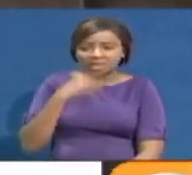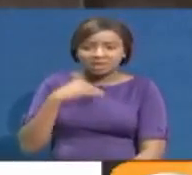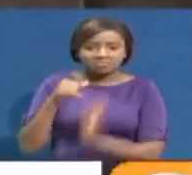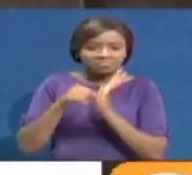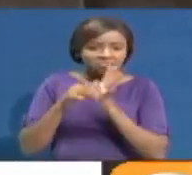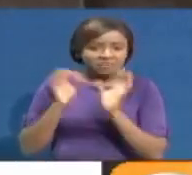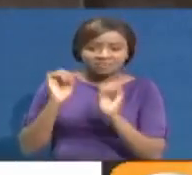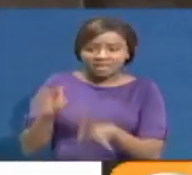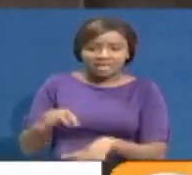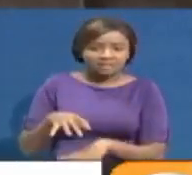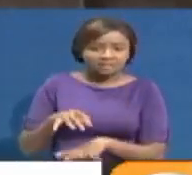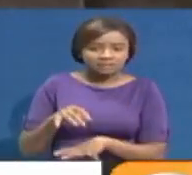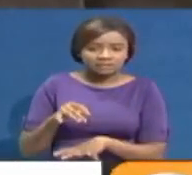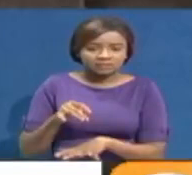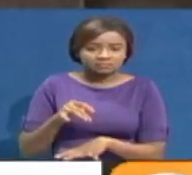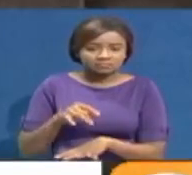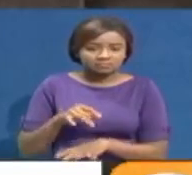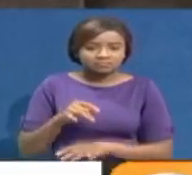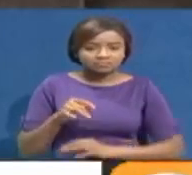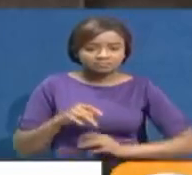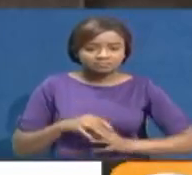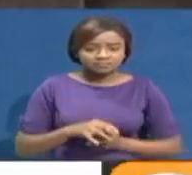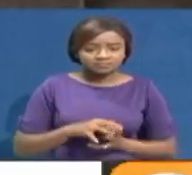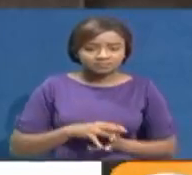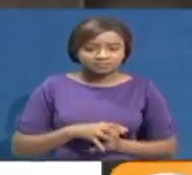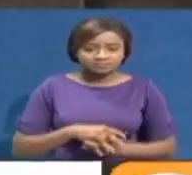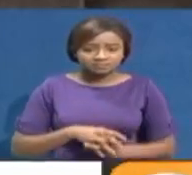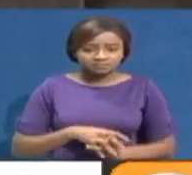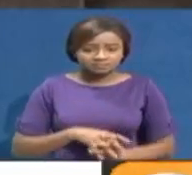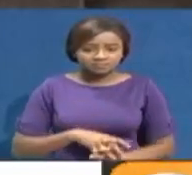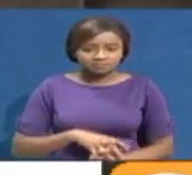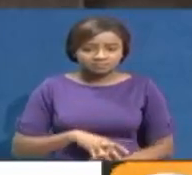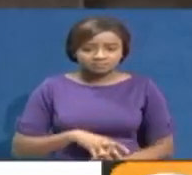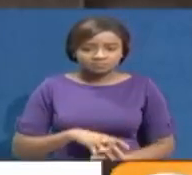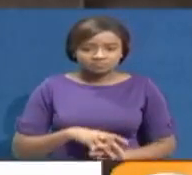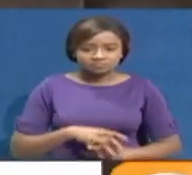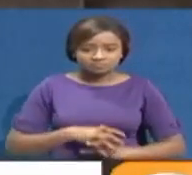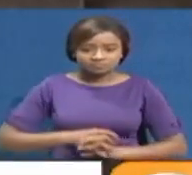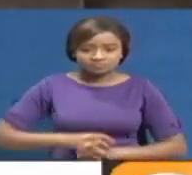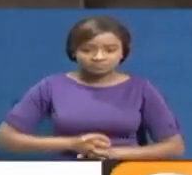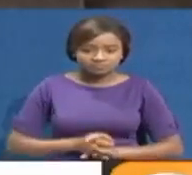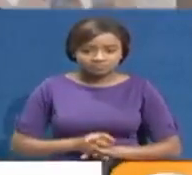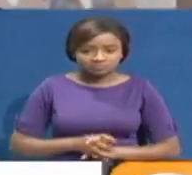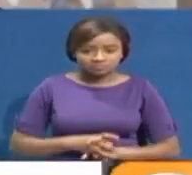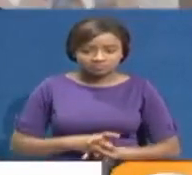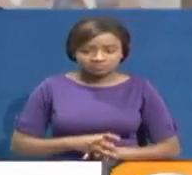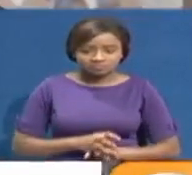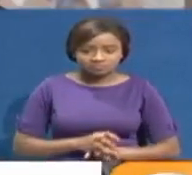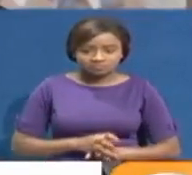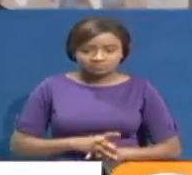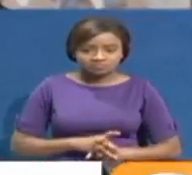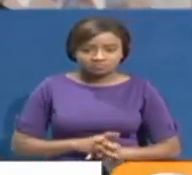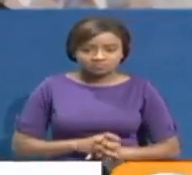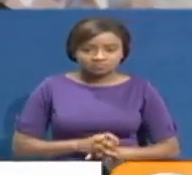Hakuwa na ubaya kabisa, siku feel kama alikuwa na ubaya wote, na kuna kitu kilikuwa kinamsumbua.